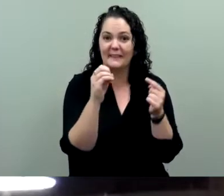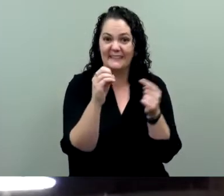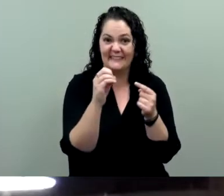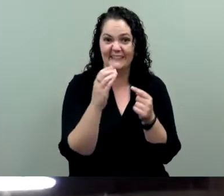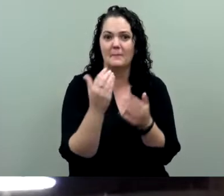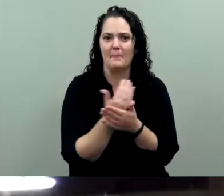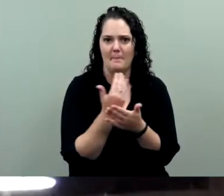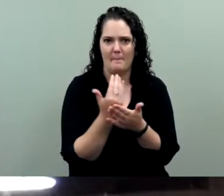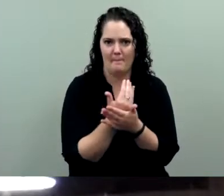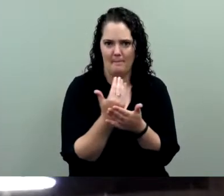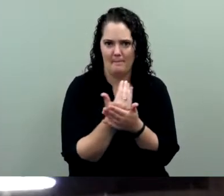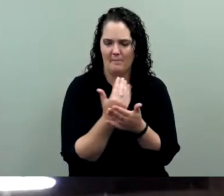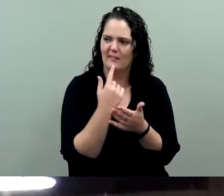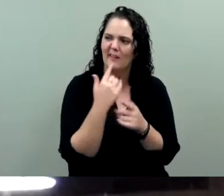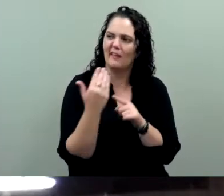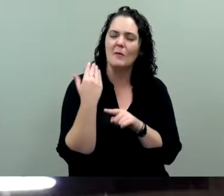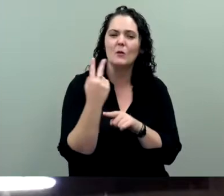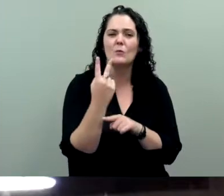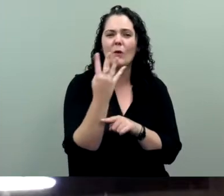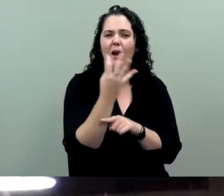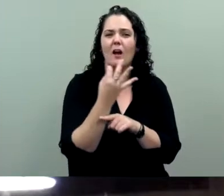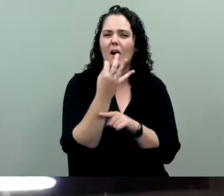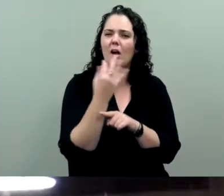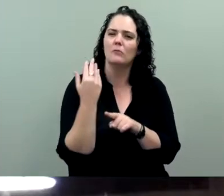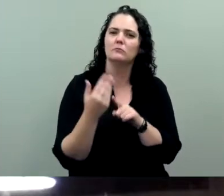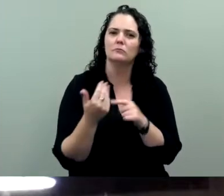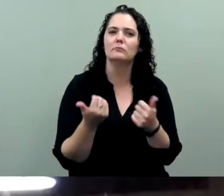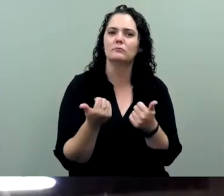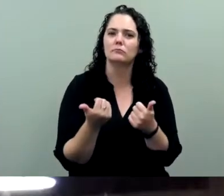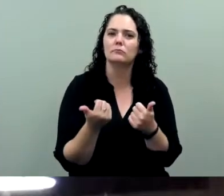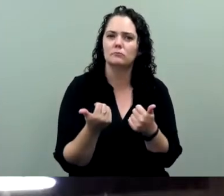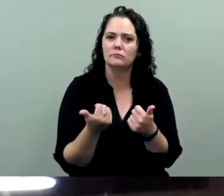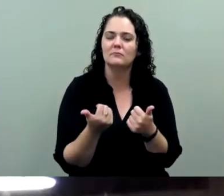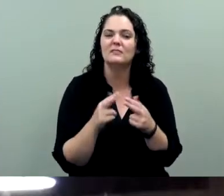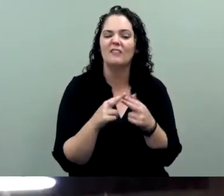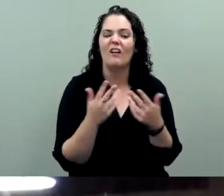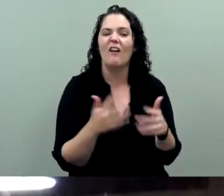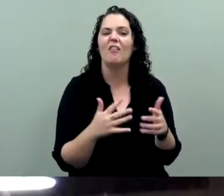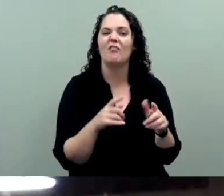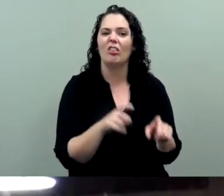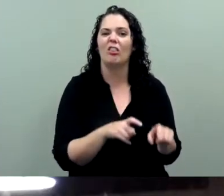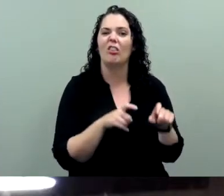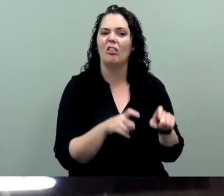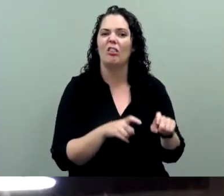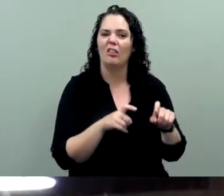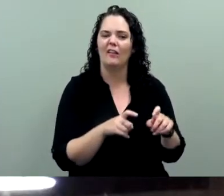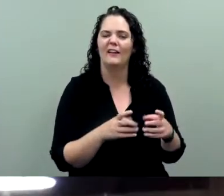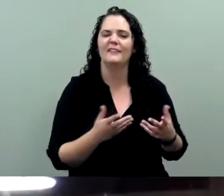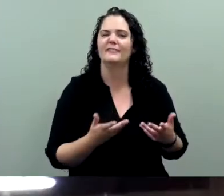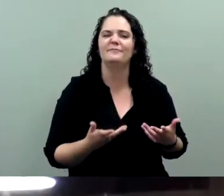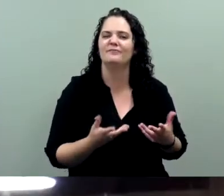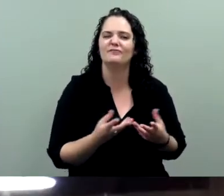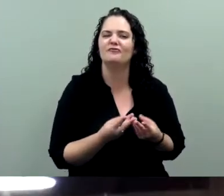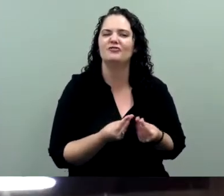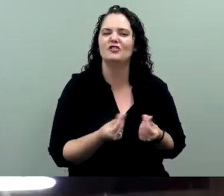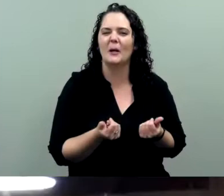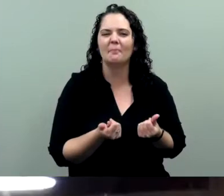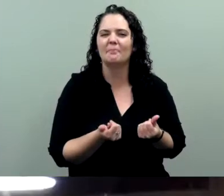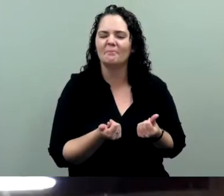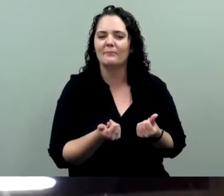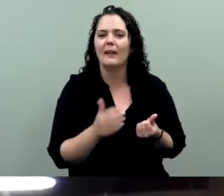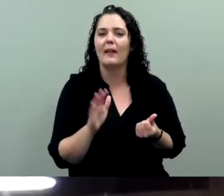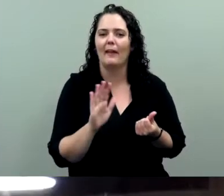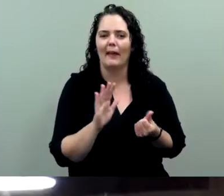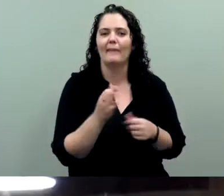They tend to work less effectively as they get older or as they start to dry out. So you need a fresh avocado